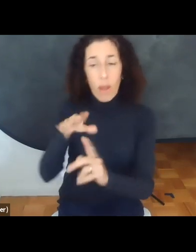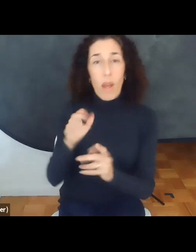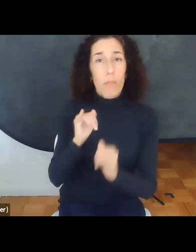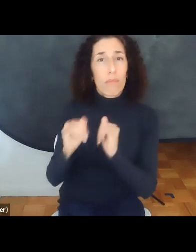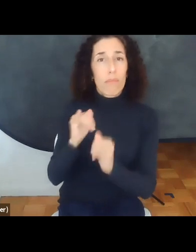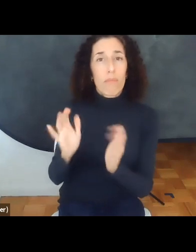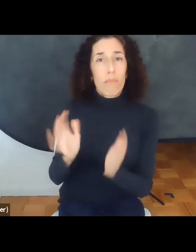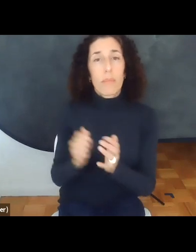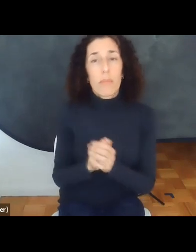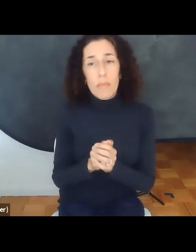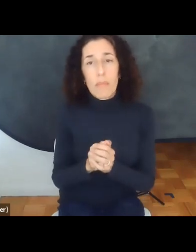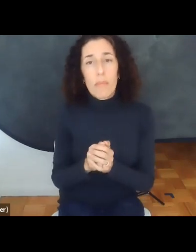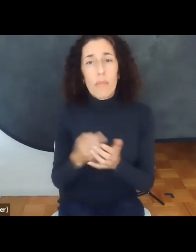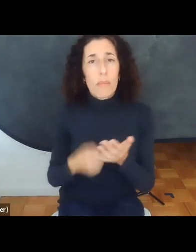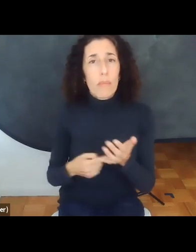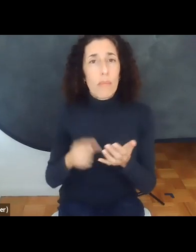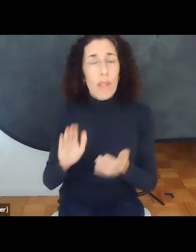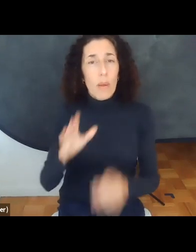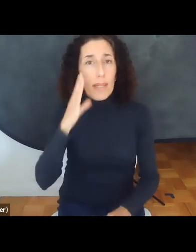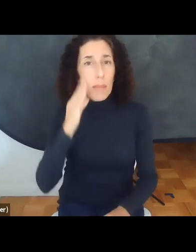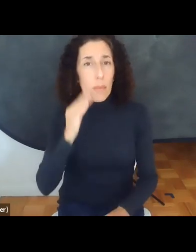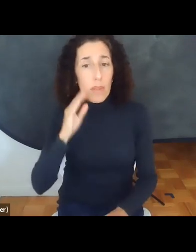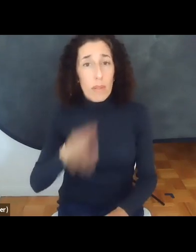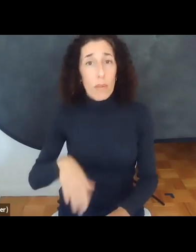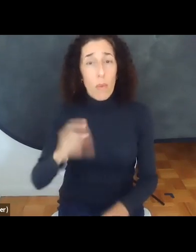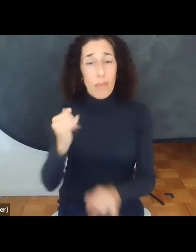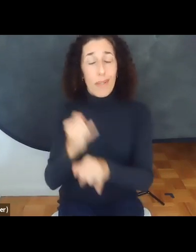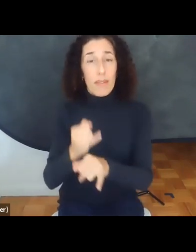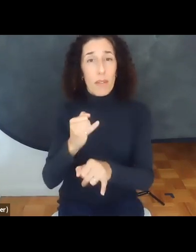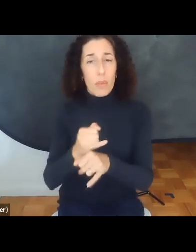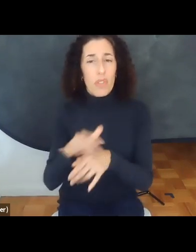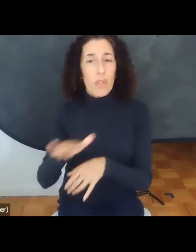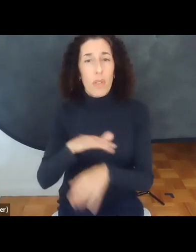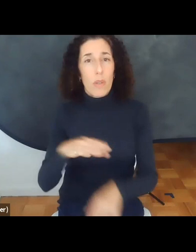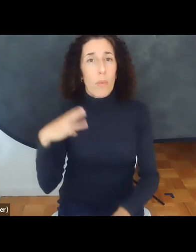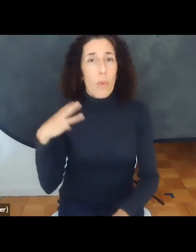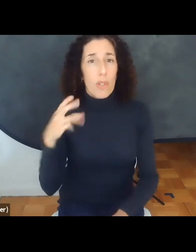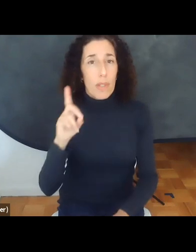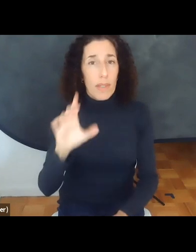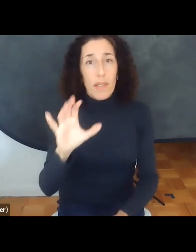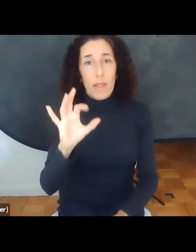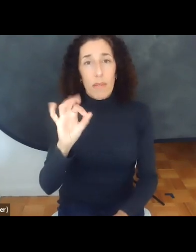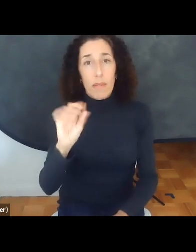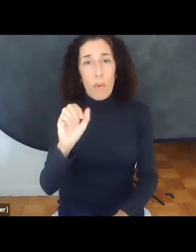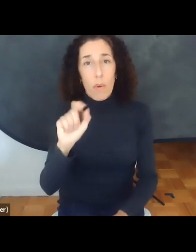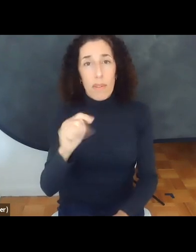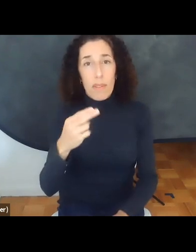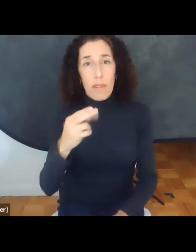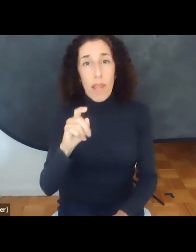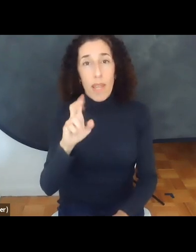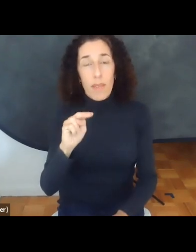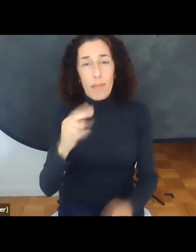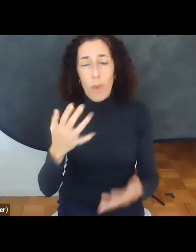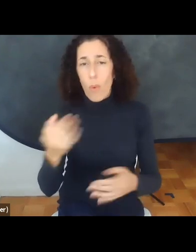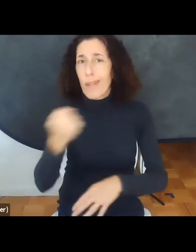having grown up in an institution outside of Washington, D.C., the Forest Haven, which has long since been closed. And I asked